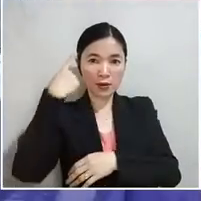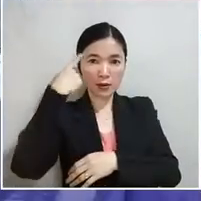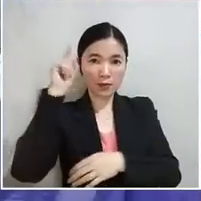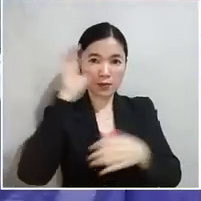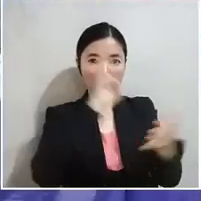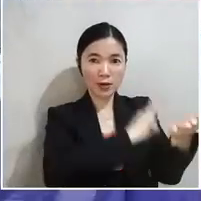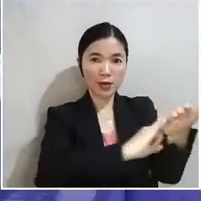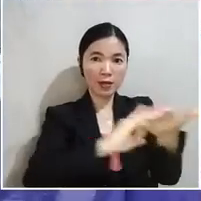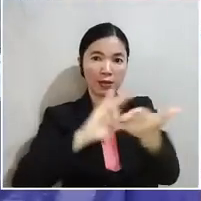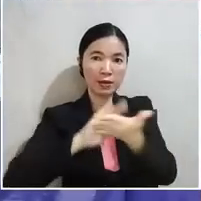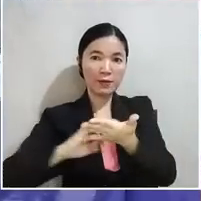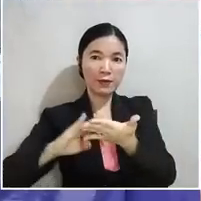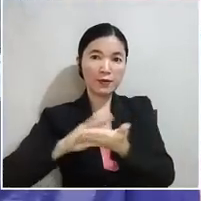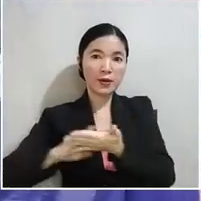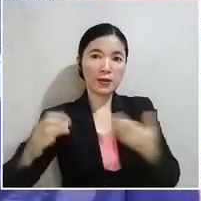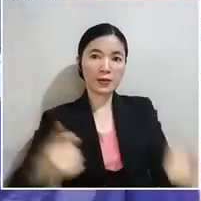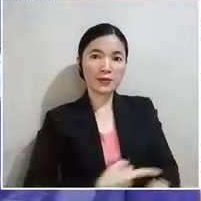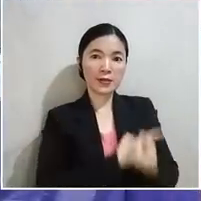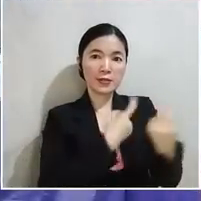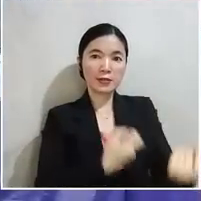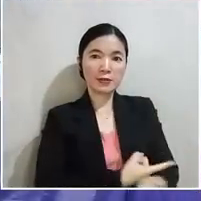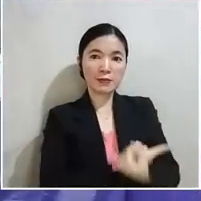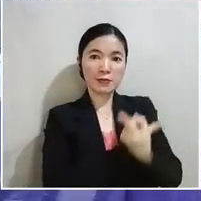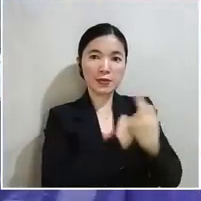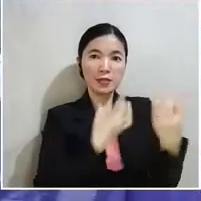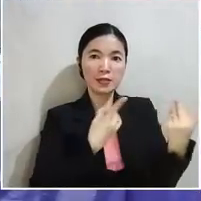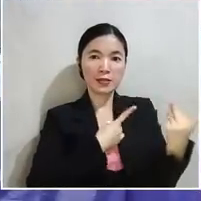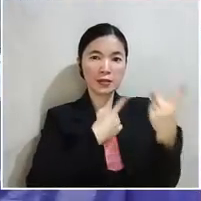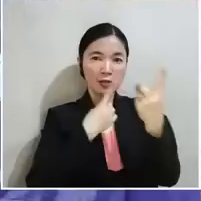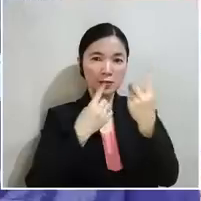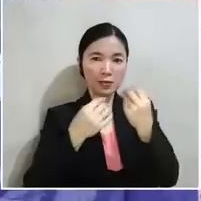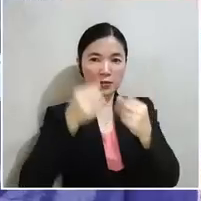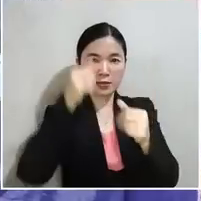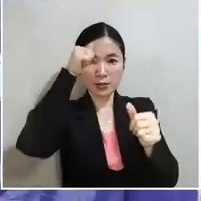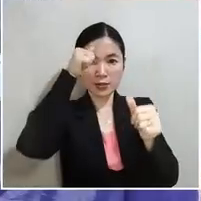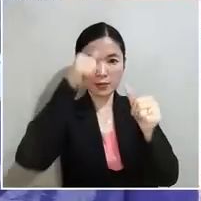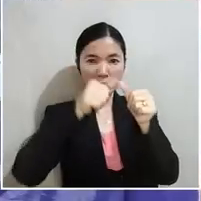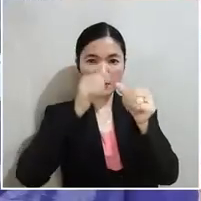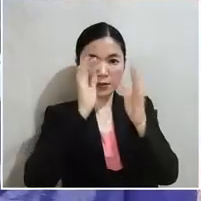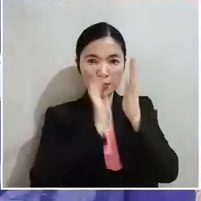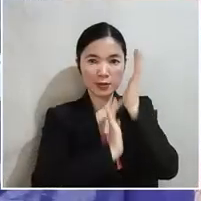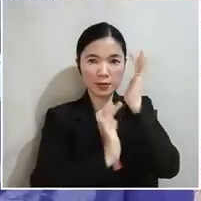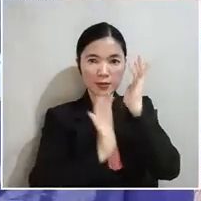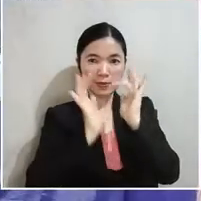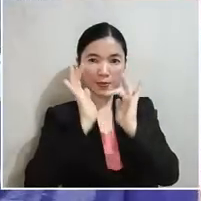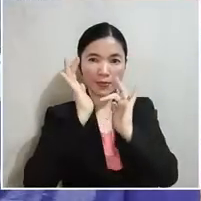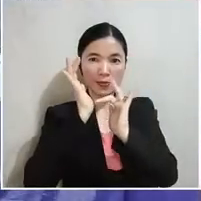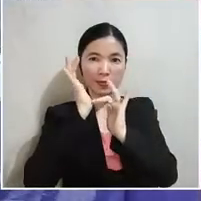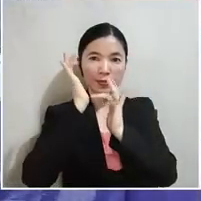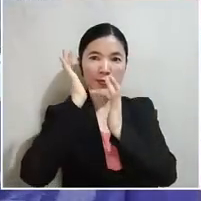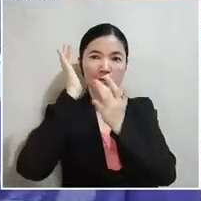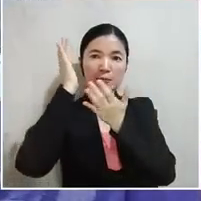many for the forgiveness of sins. Do this in memory of me."